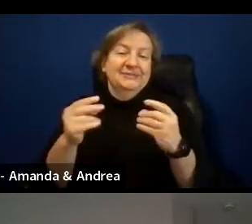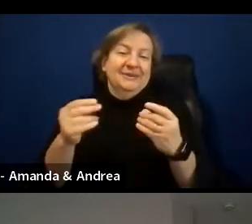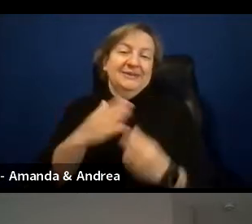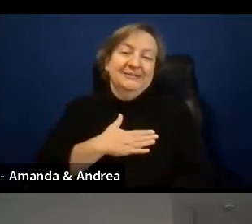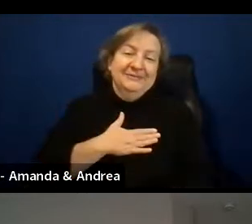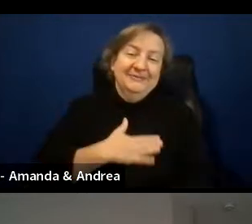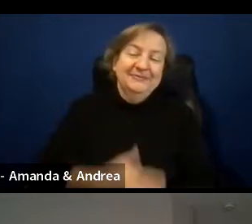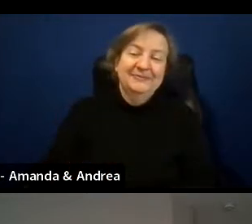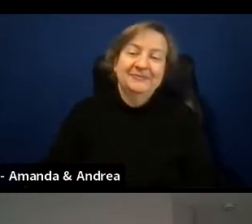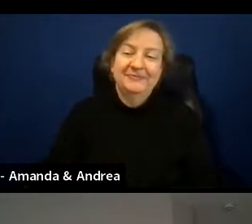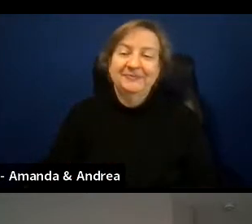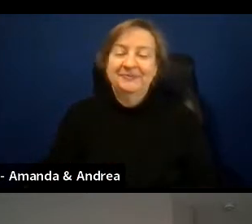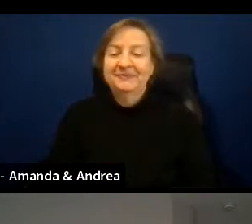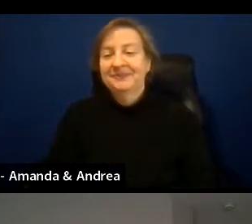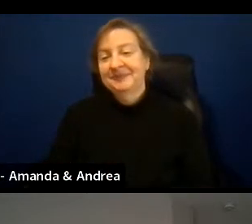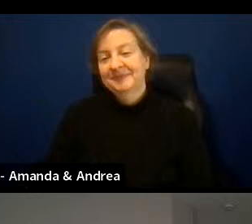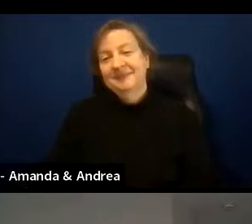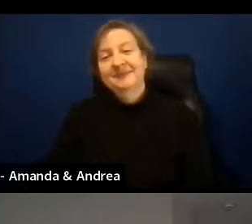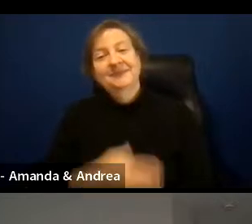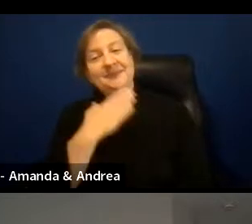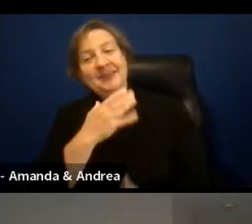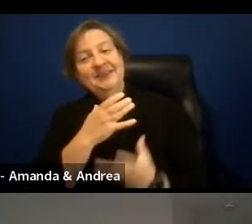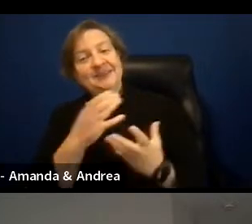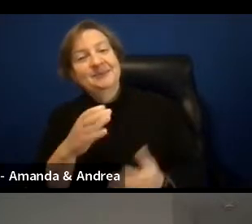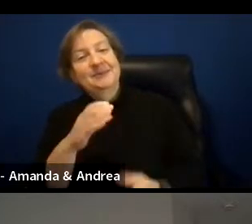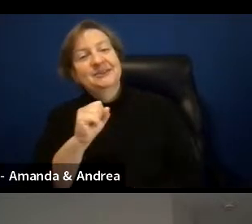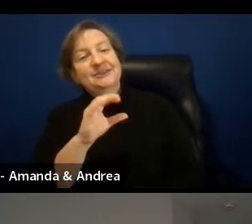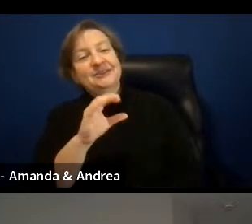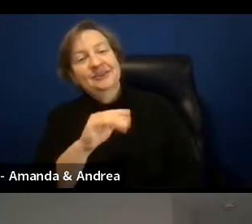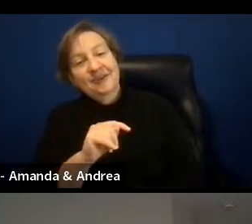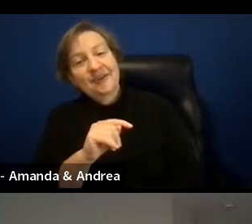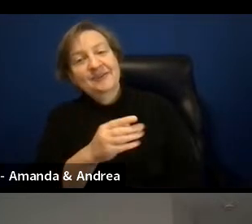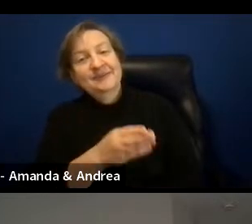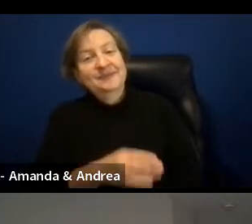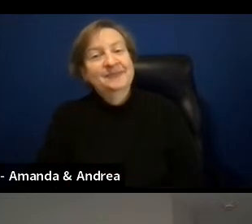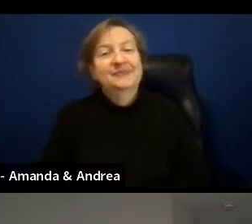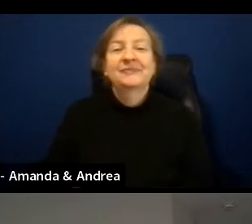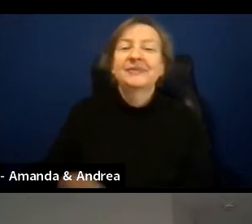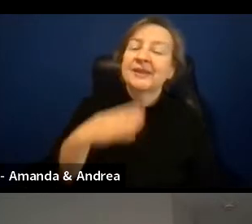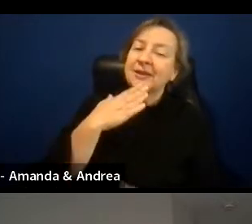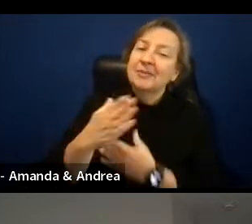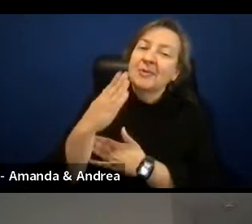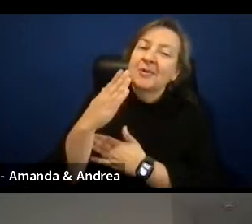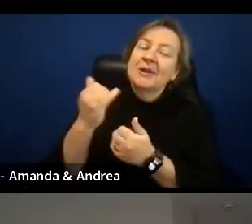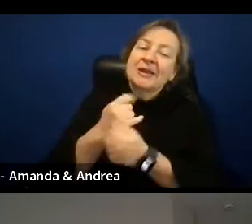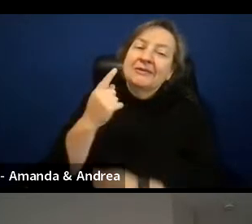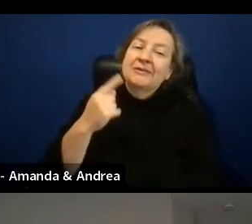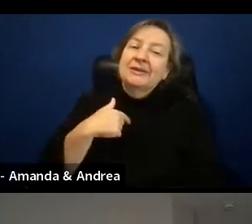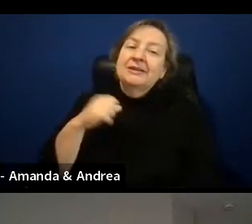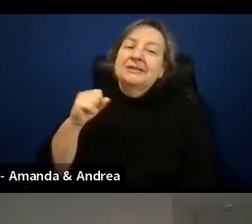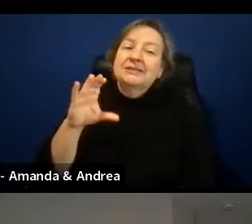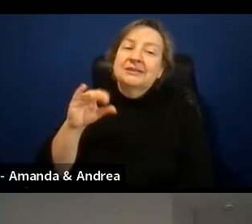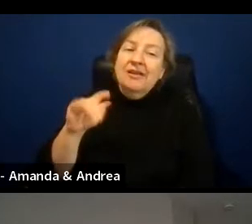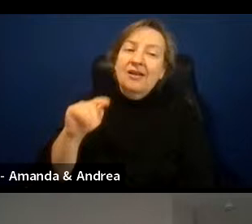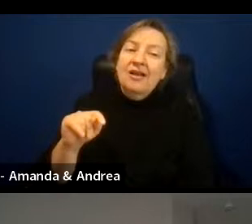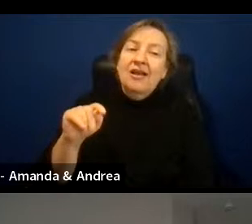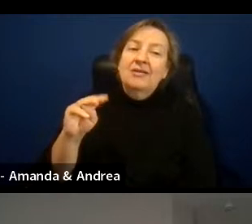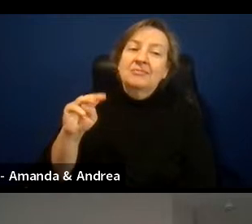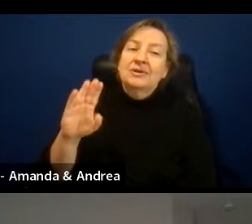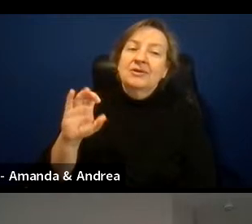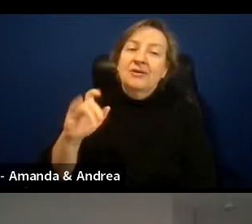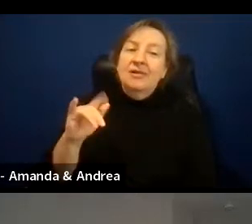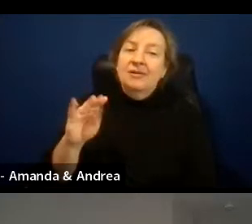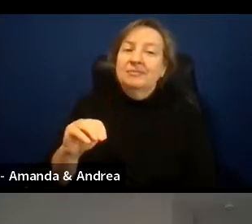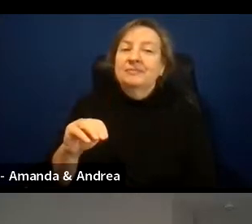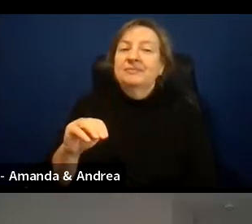do. Thanks so much. Let's go to Scott and then Serena. Good morning, everyone. I'm Scott McCollum, superintendent at the Washington